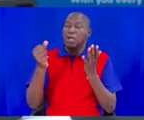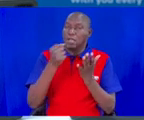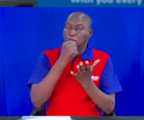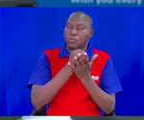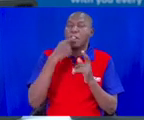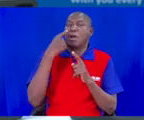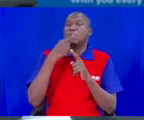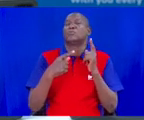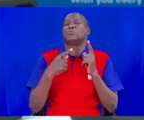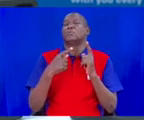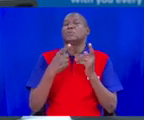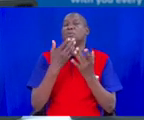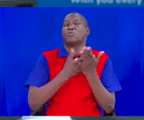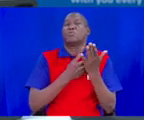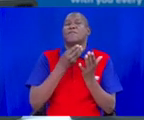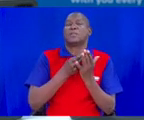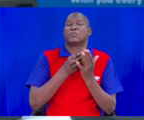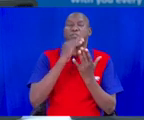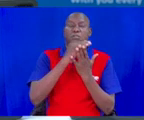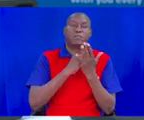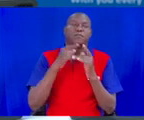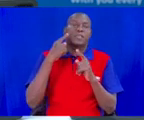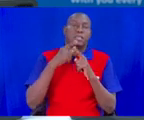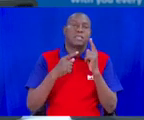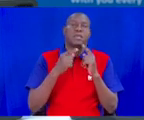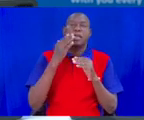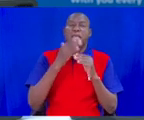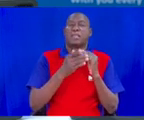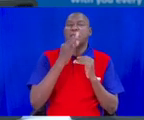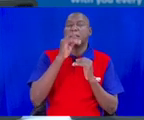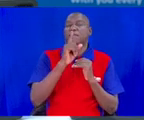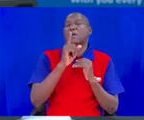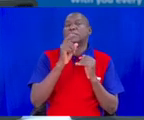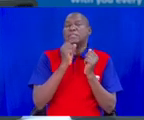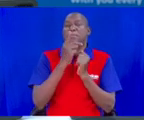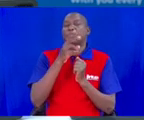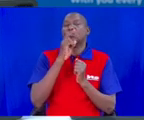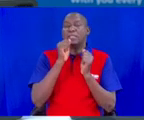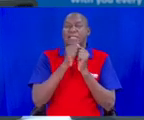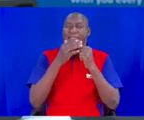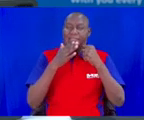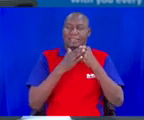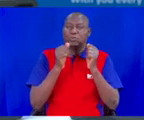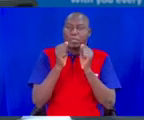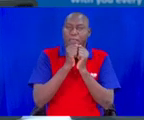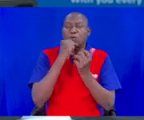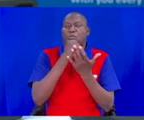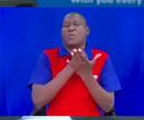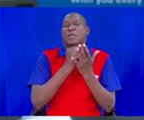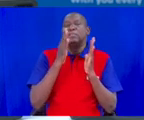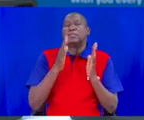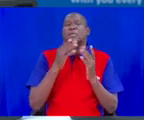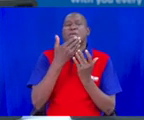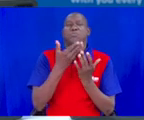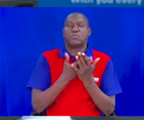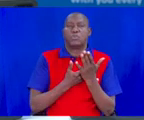and financial statements for the year ended 31st December 2019, together with the auditor's